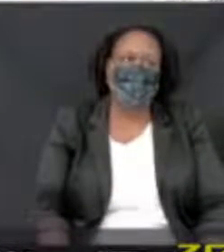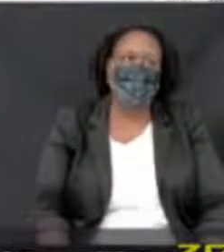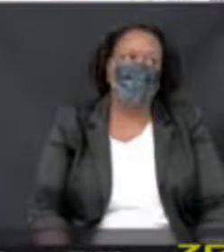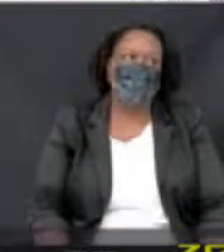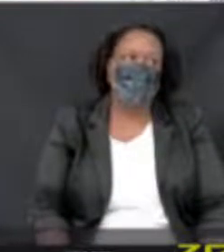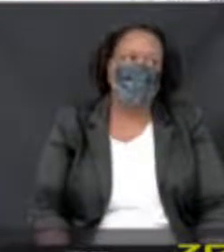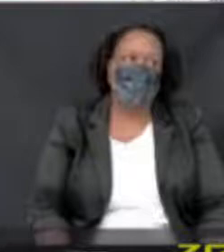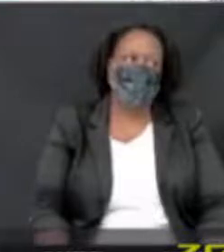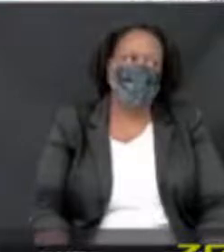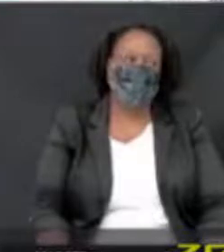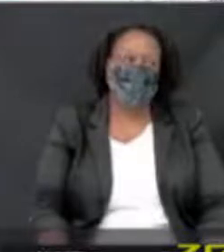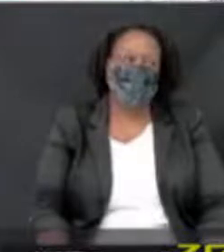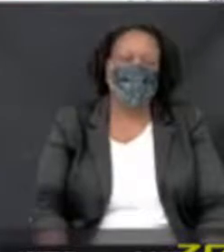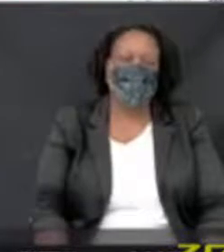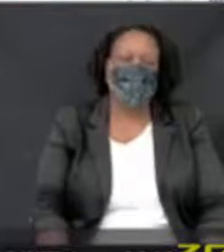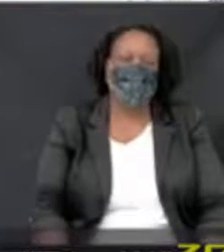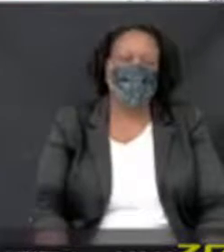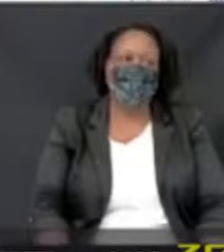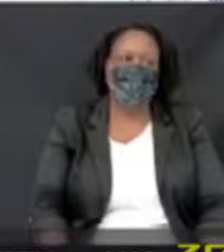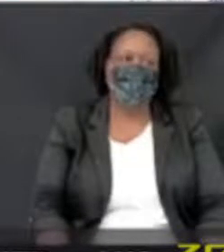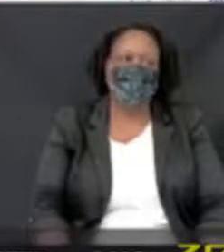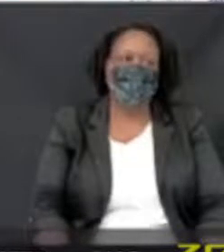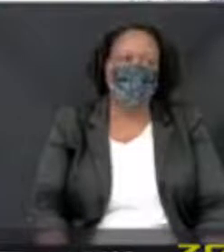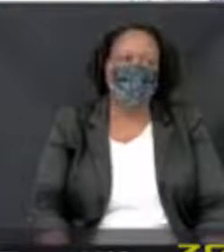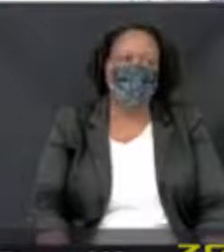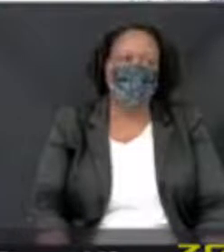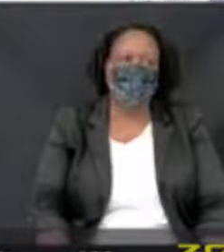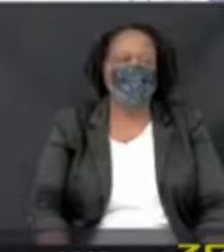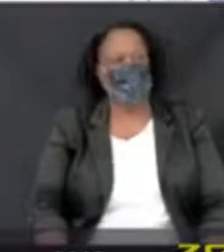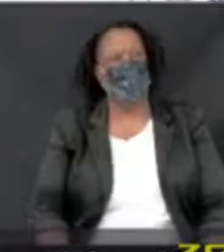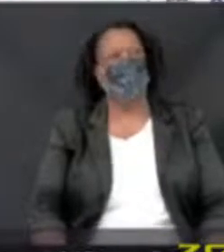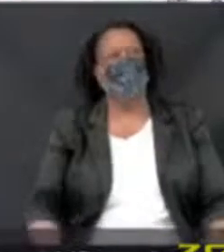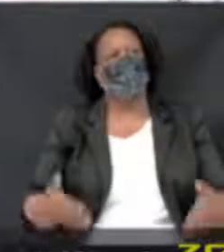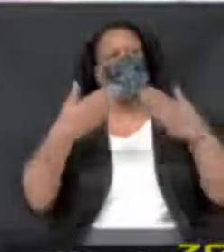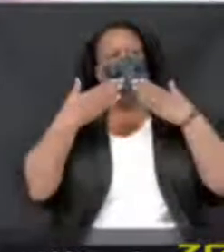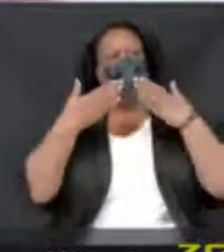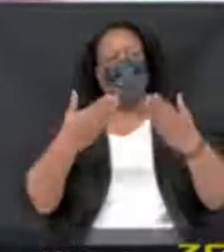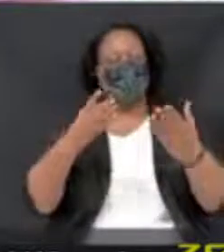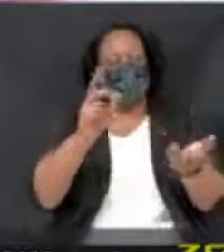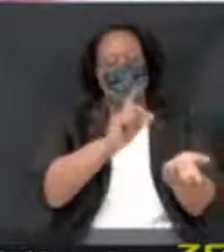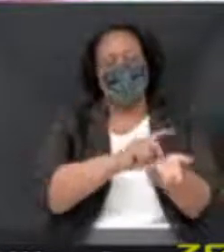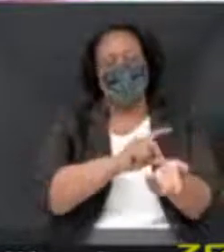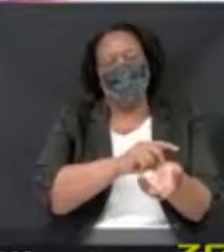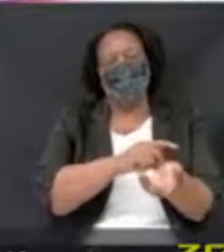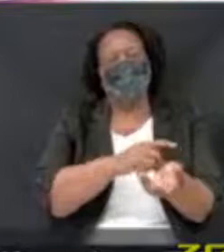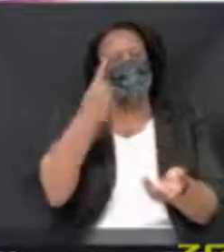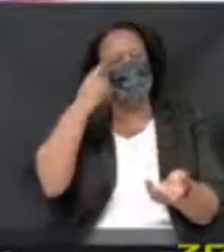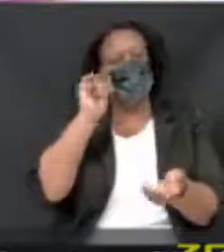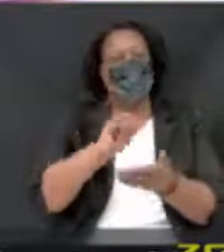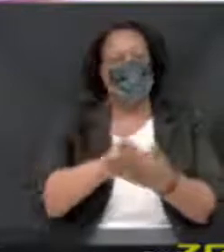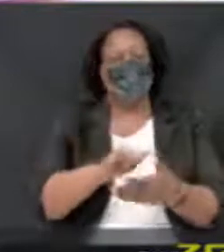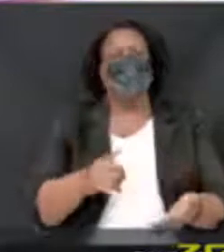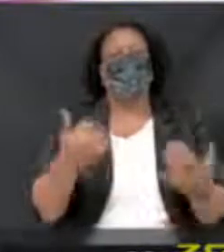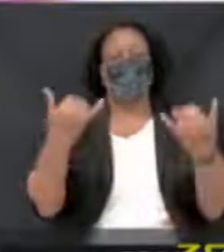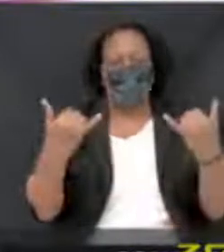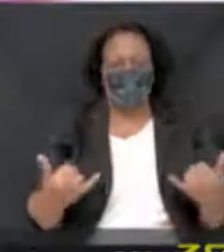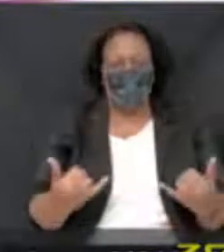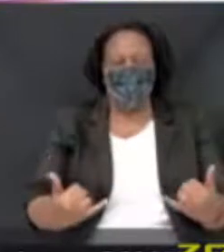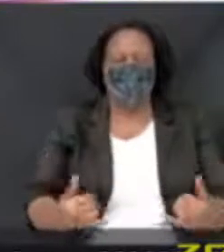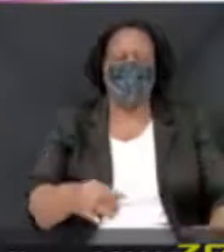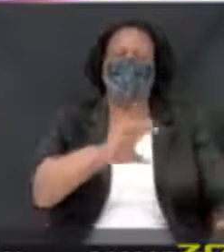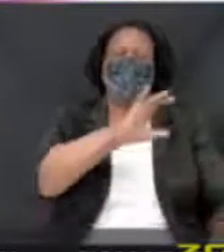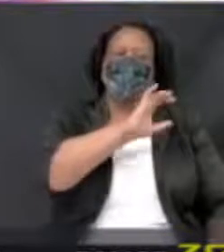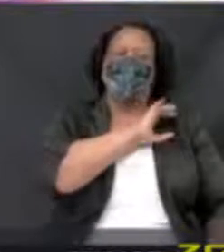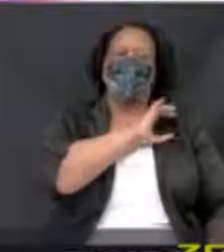Thank you very much, Dr. Wilkinson, for your presentation. I now invite Superintendent